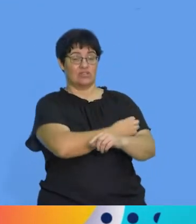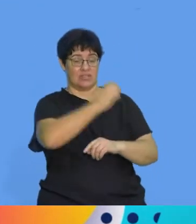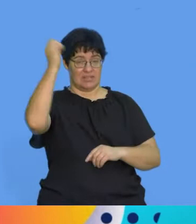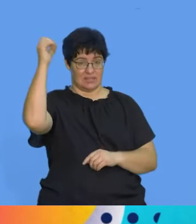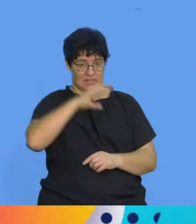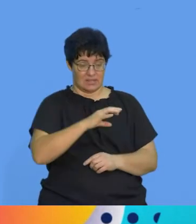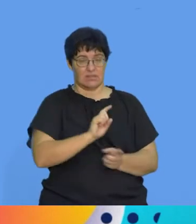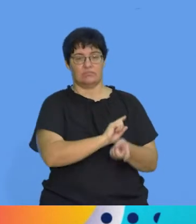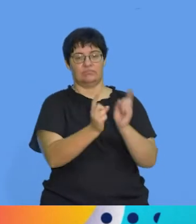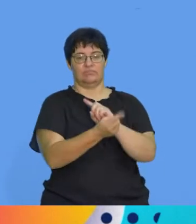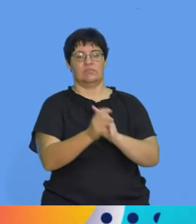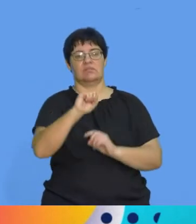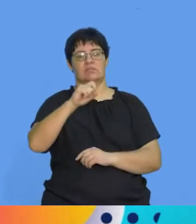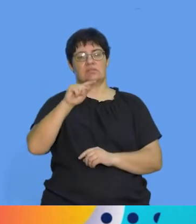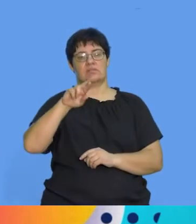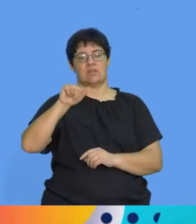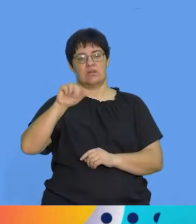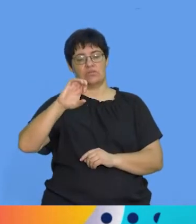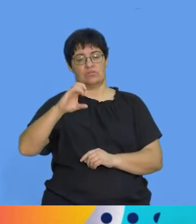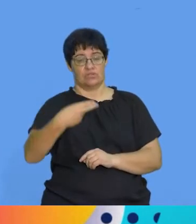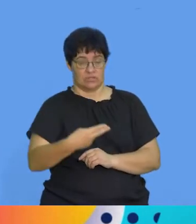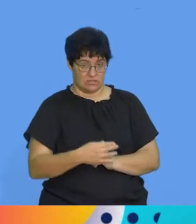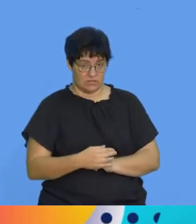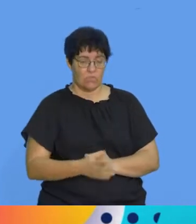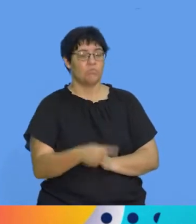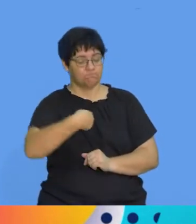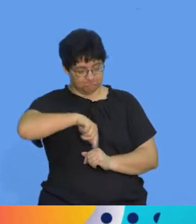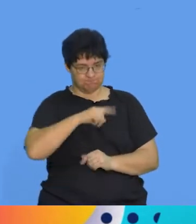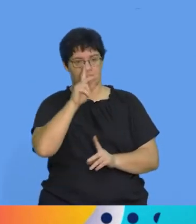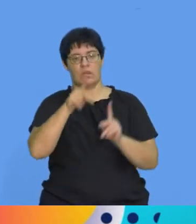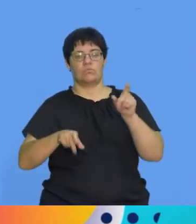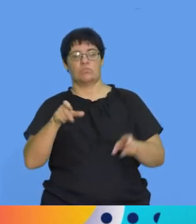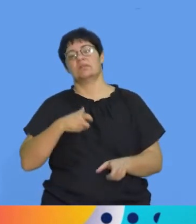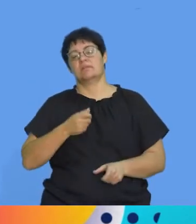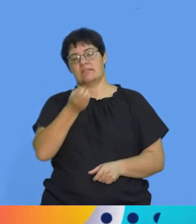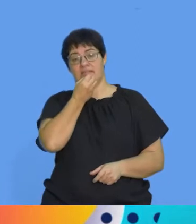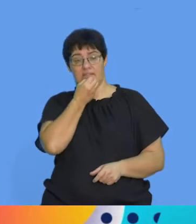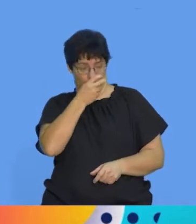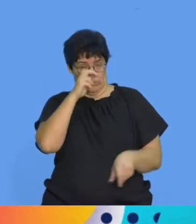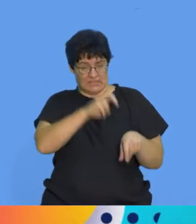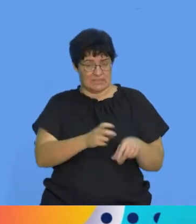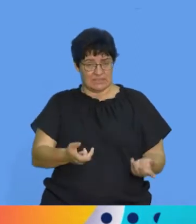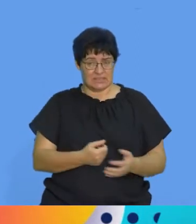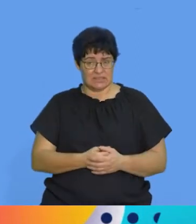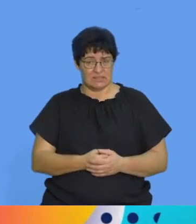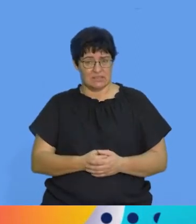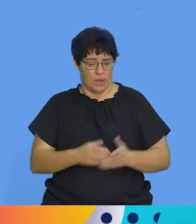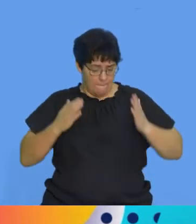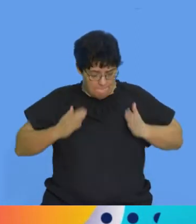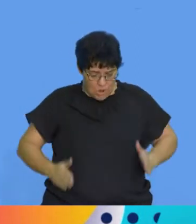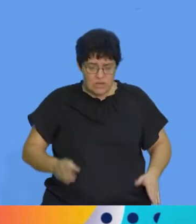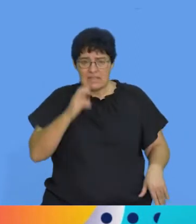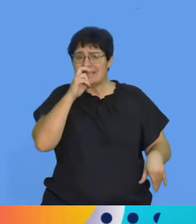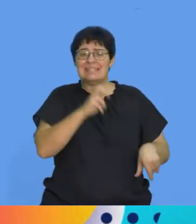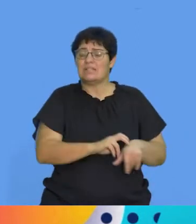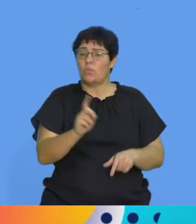sun's energy into this thing called starch. Okay, and we're going to eat that. And we need it, right? But what does our